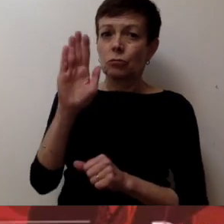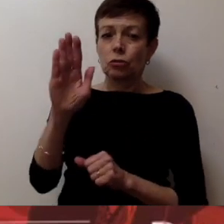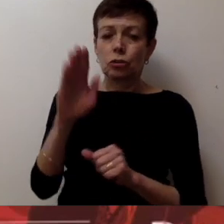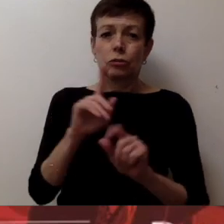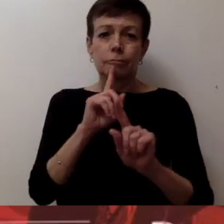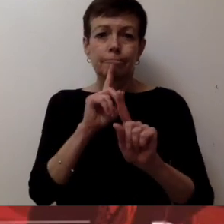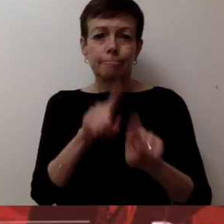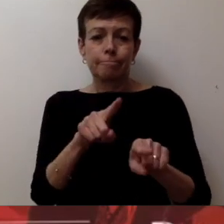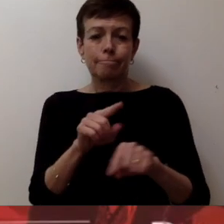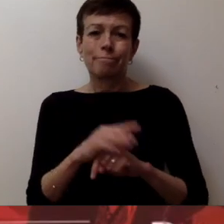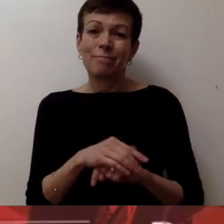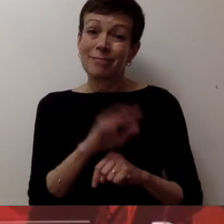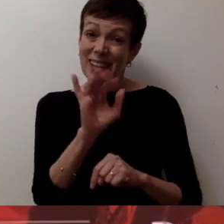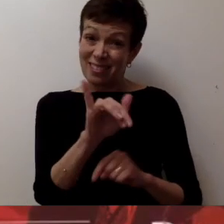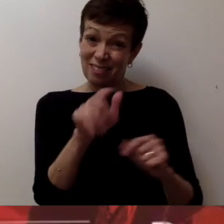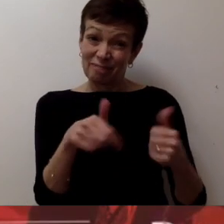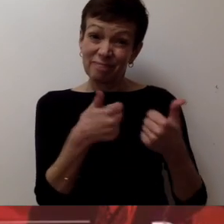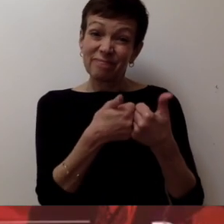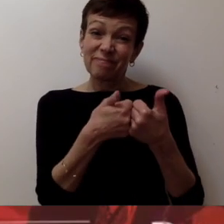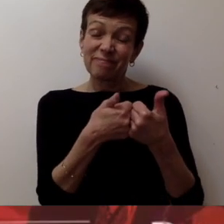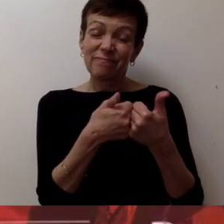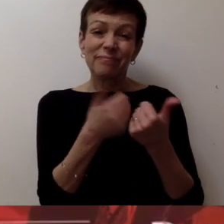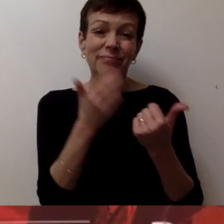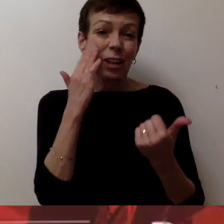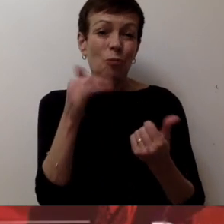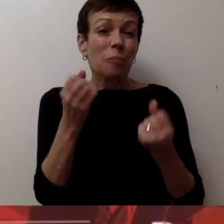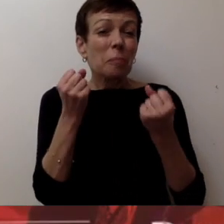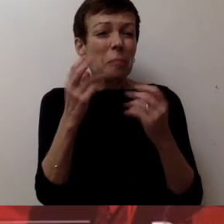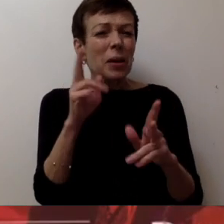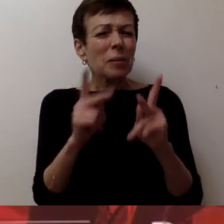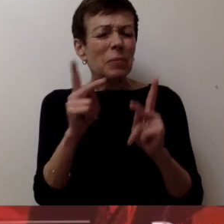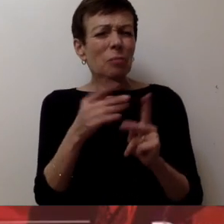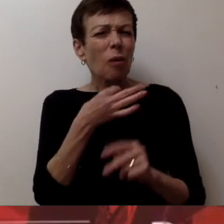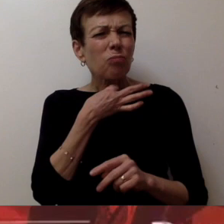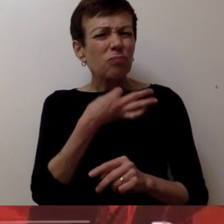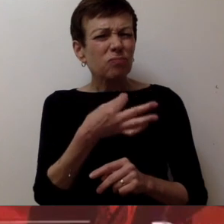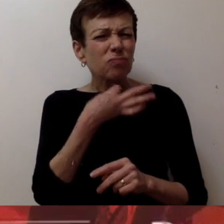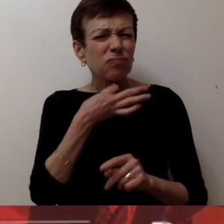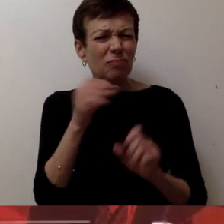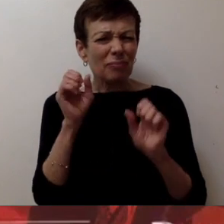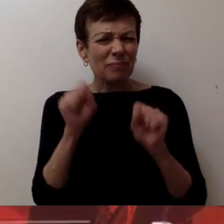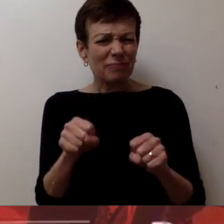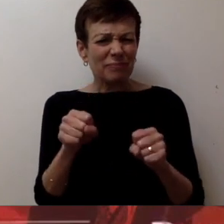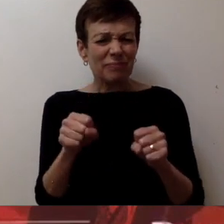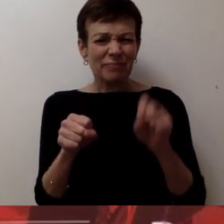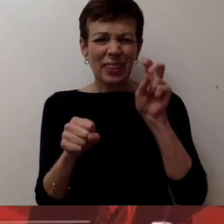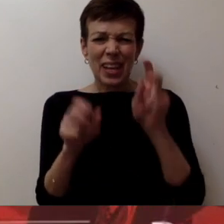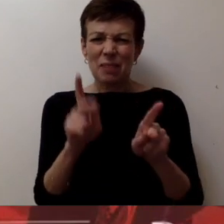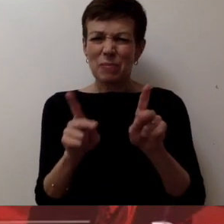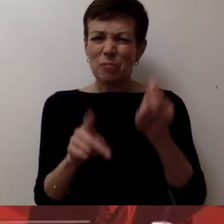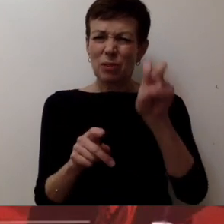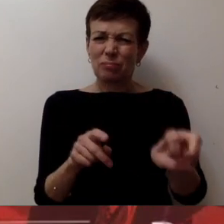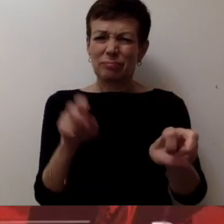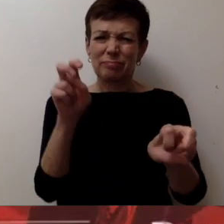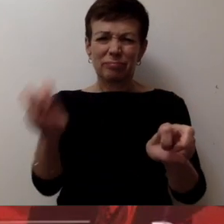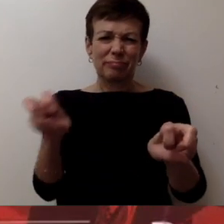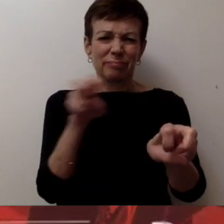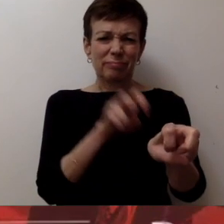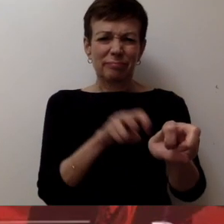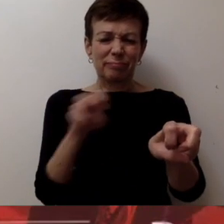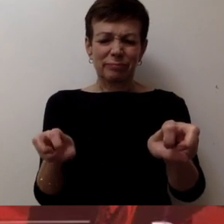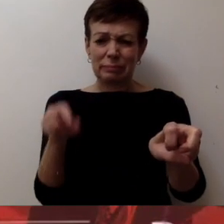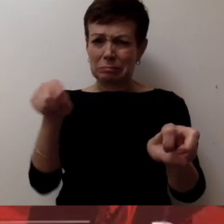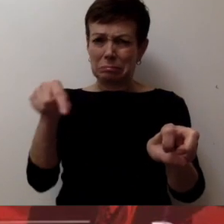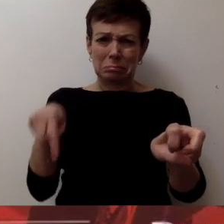directions. And this is a challenging one, and we know that lots of folks have questions about whether people are allowed to drive in vehicles together with people who